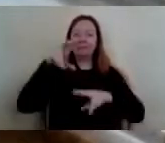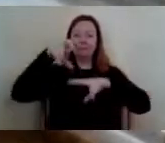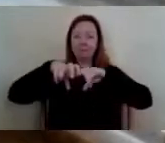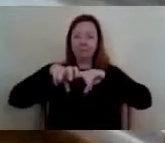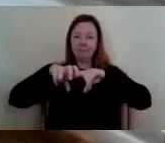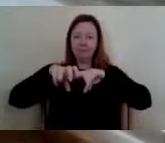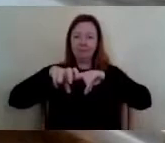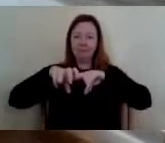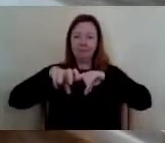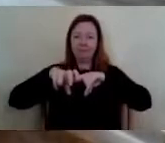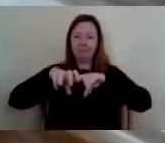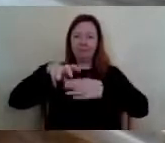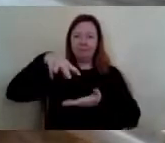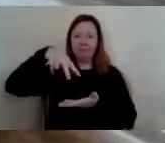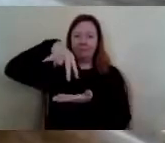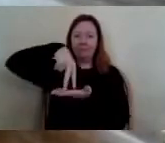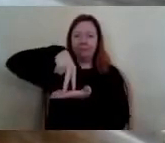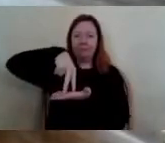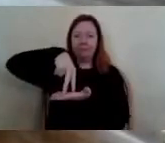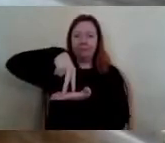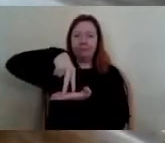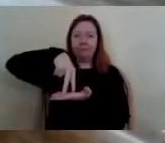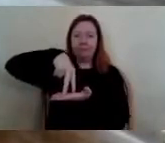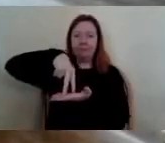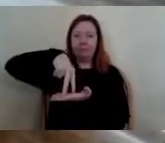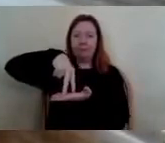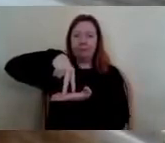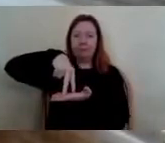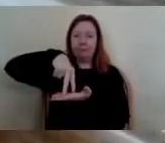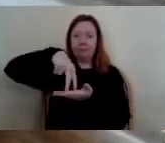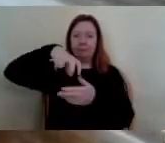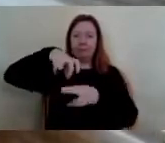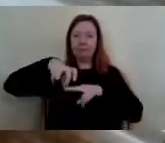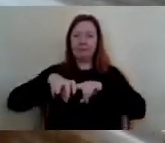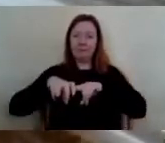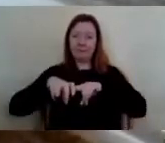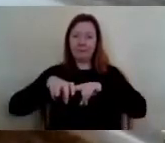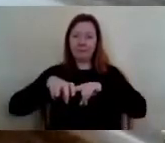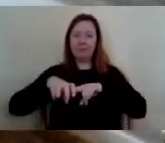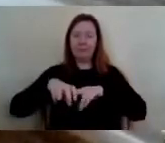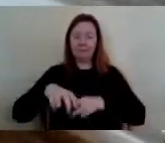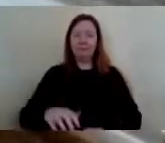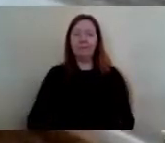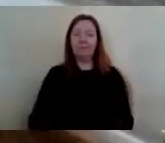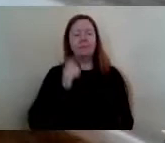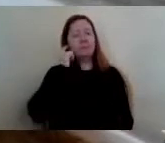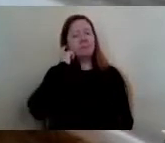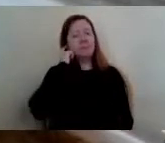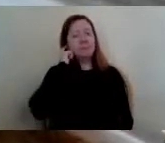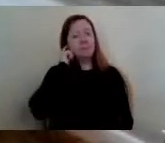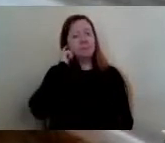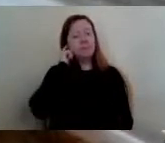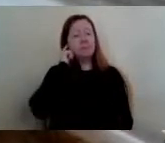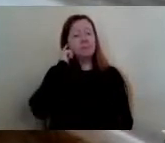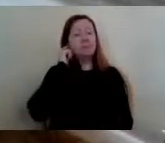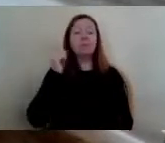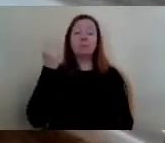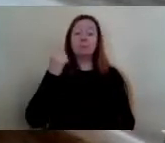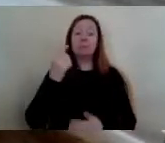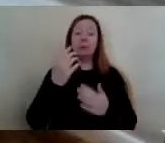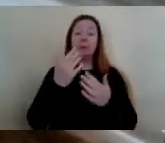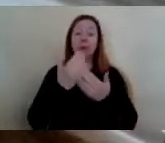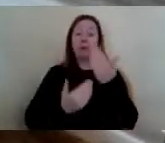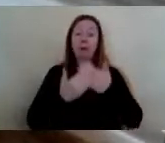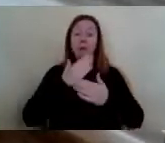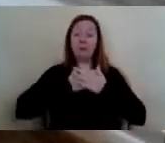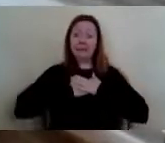your chair, and reach, press, and back all the way down. Okay. Now, holding those arms over your